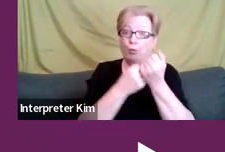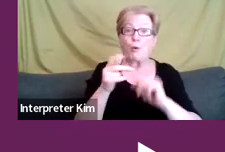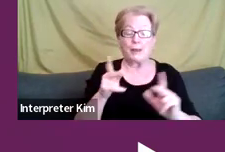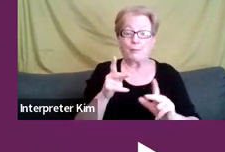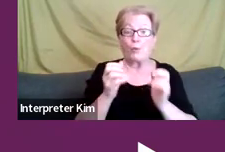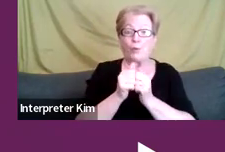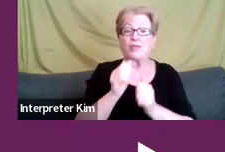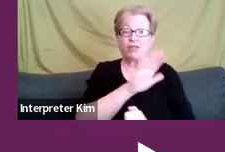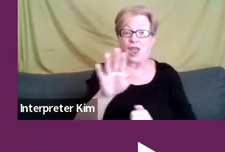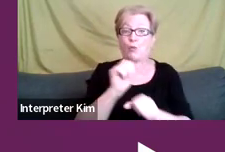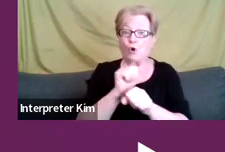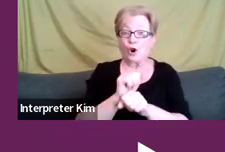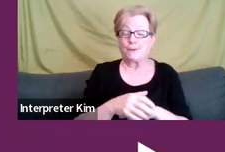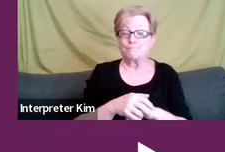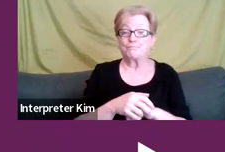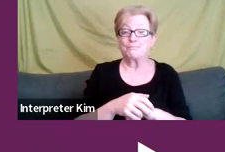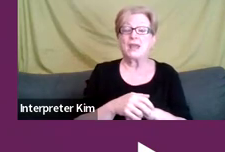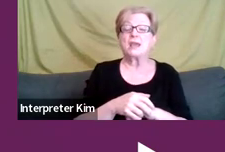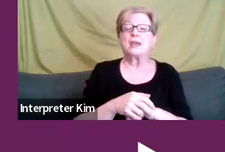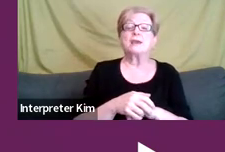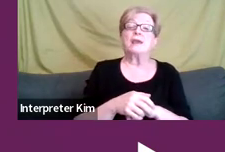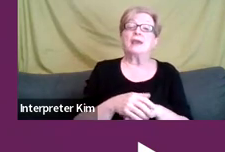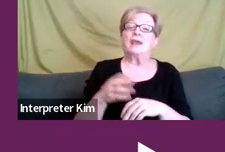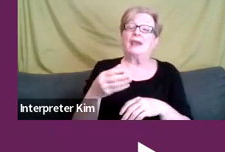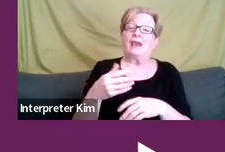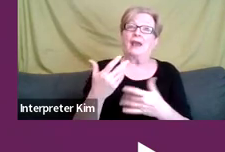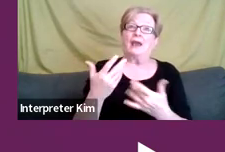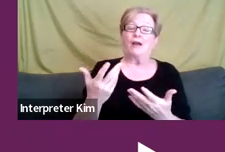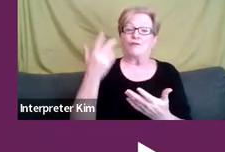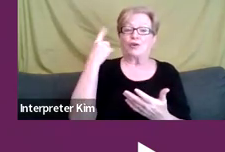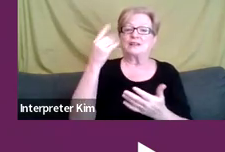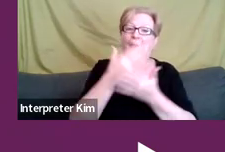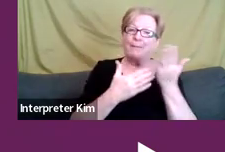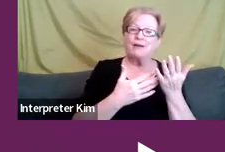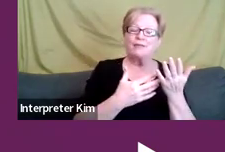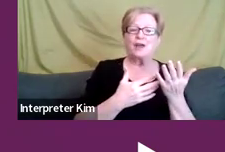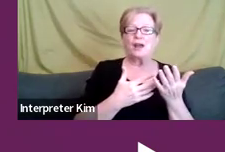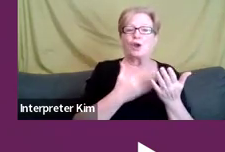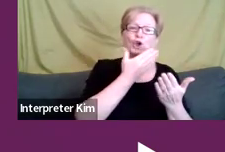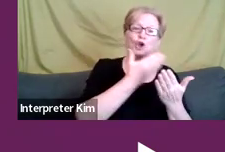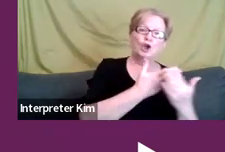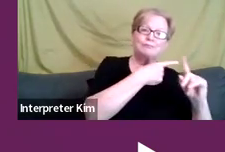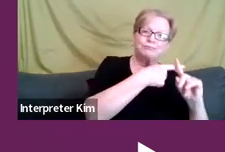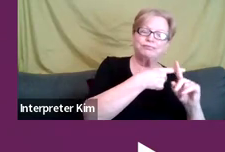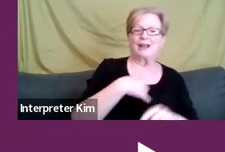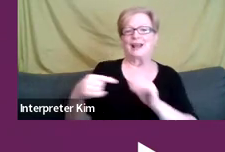their employment. And to give you kind of a sense of the strengths and weaknesses of it, I asked